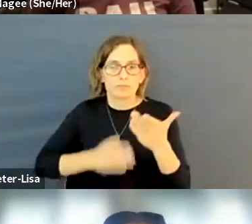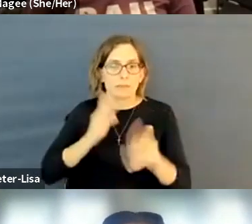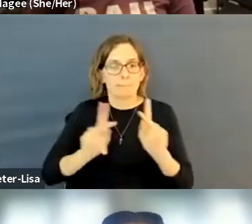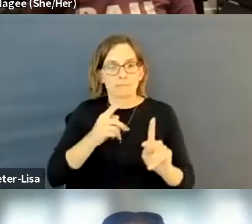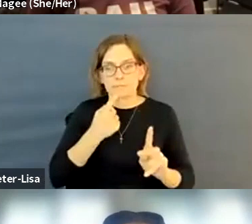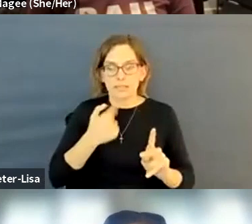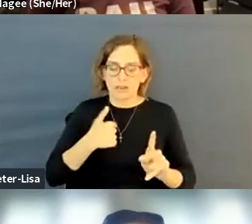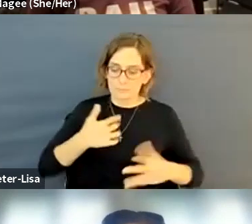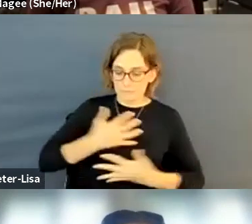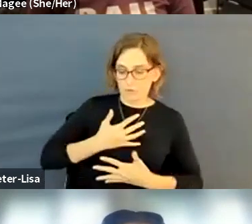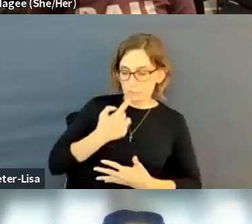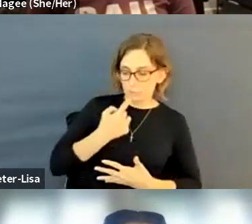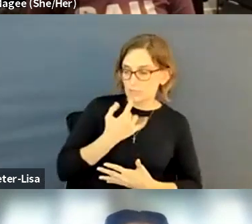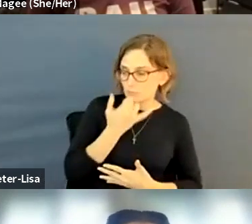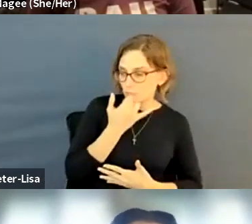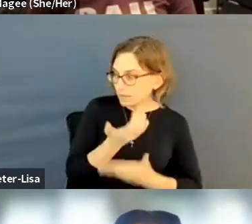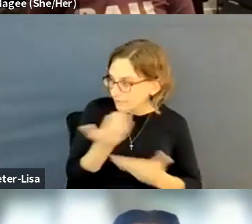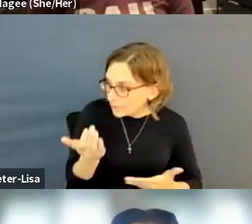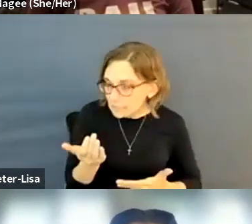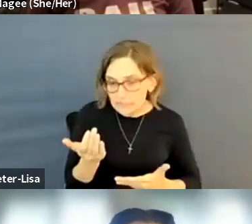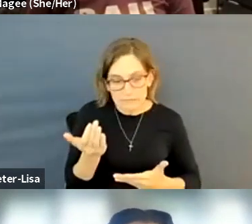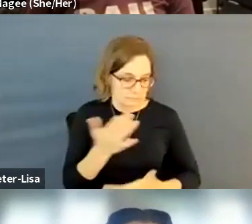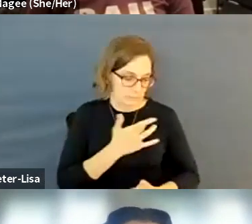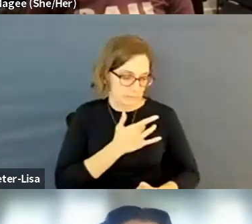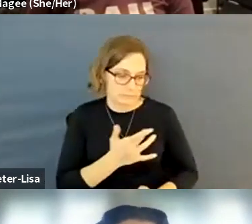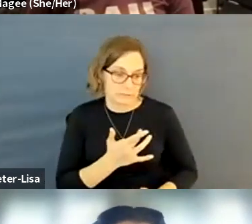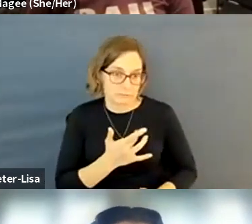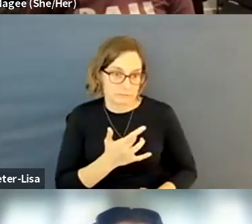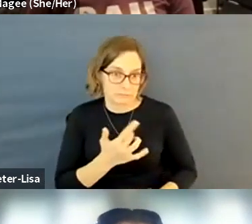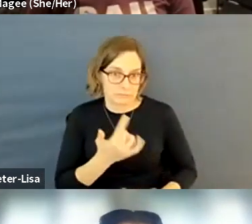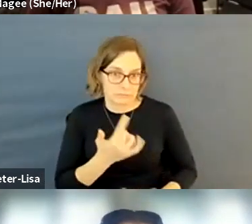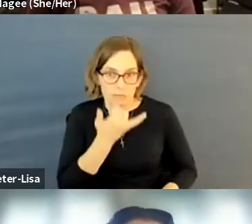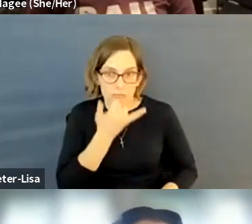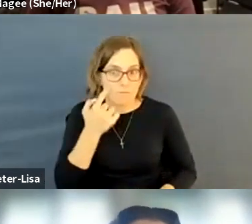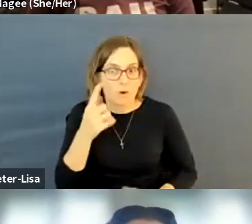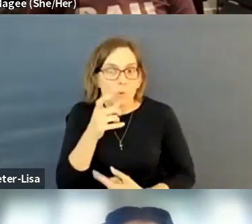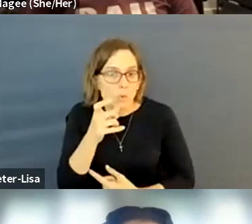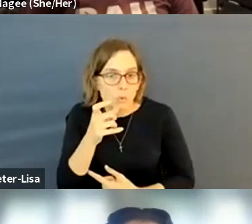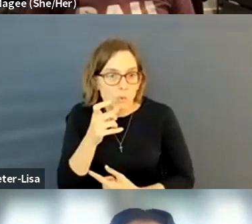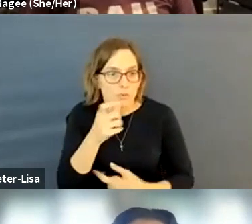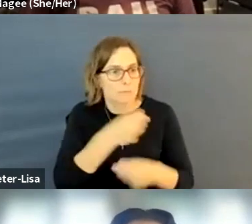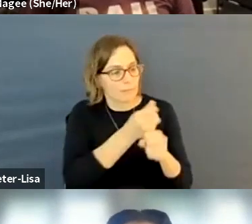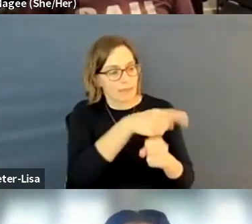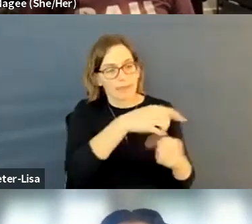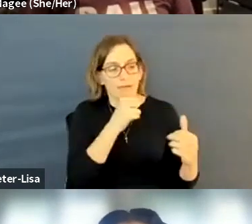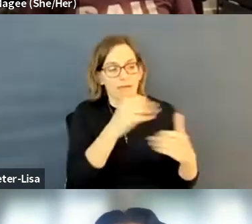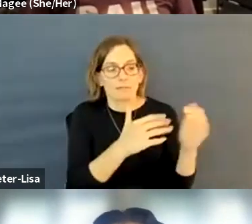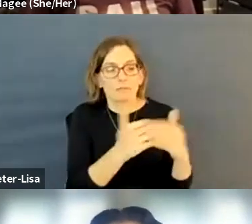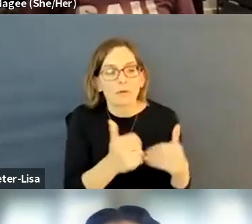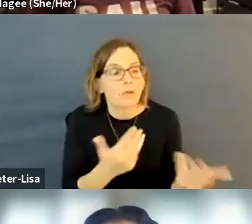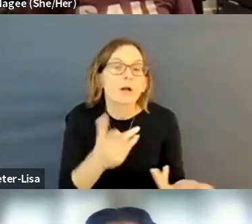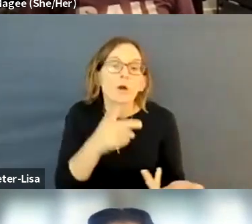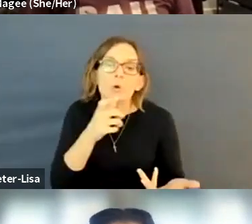of saying the wrong thing. Mm-hmm. And I, you know, generally said the wrong thing for whom, or make people uncomfortable. Who are you afraid of